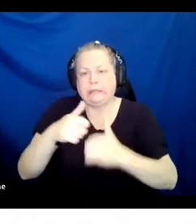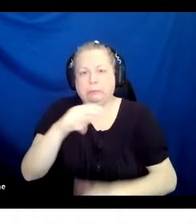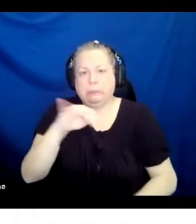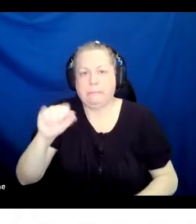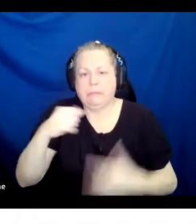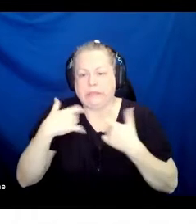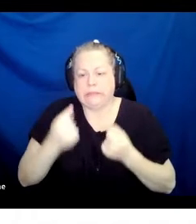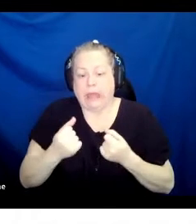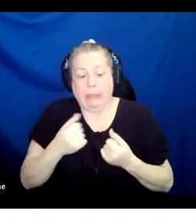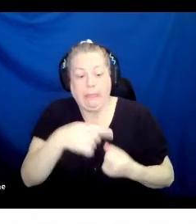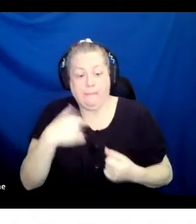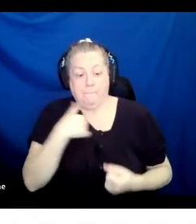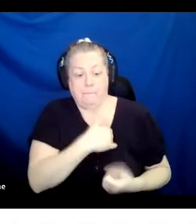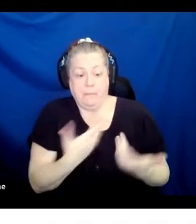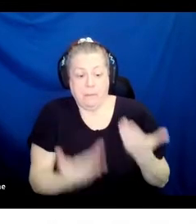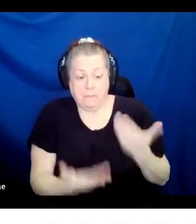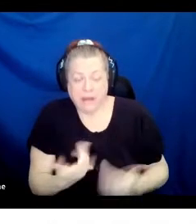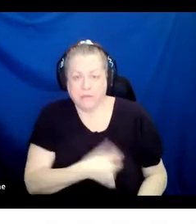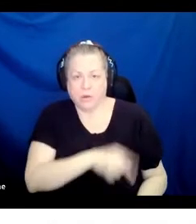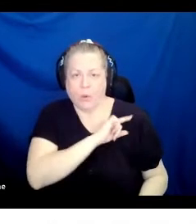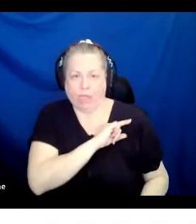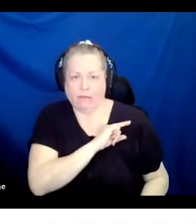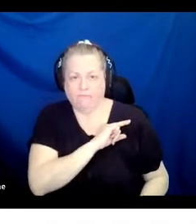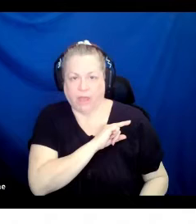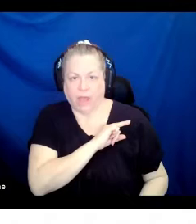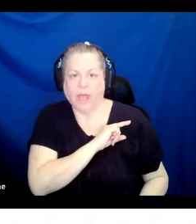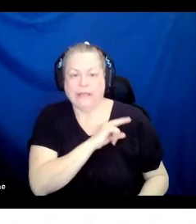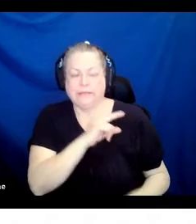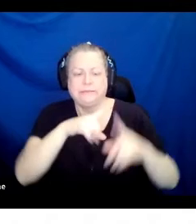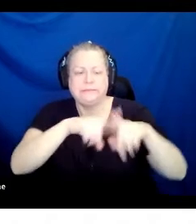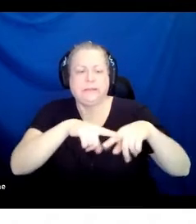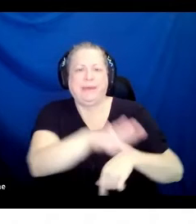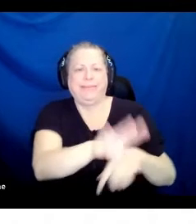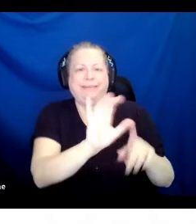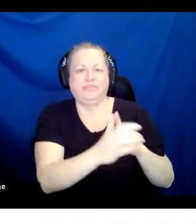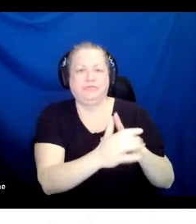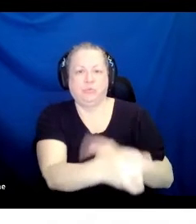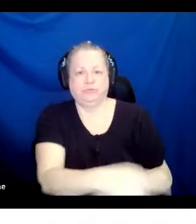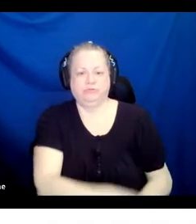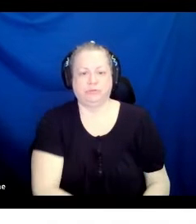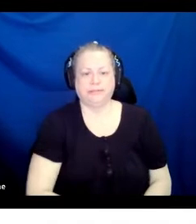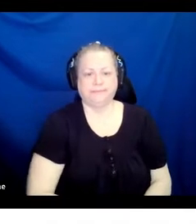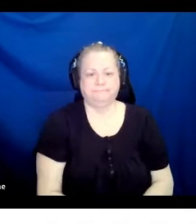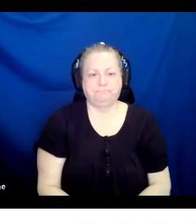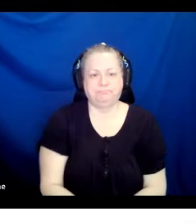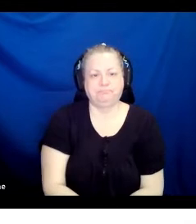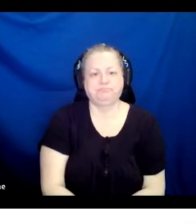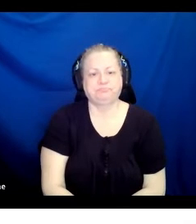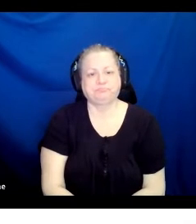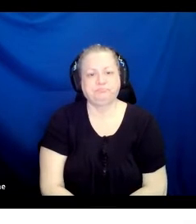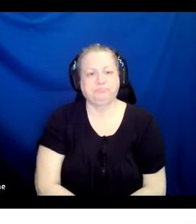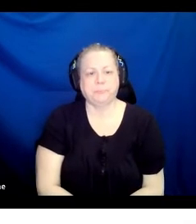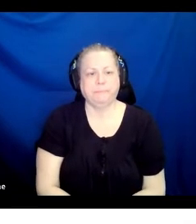may qualify for based on their circumstances. Next slide.